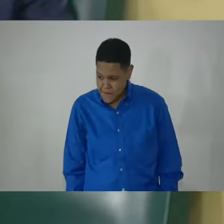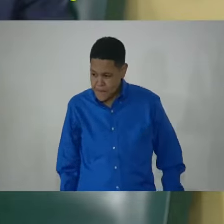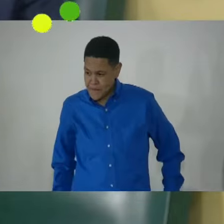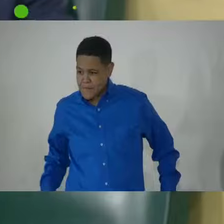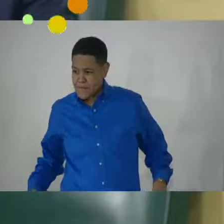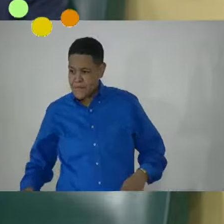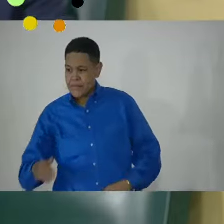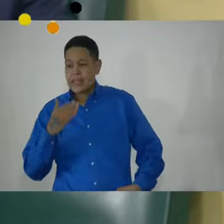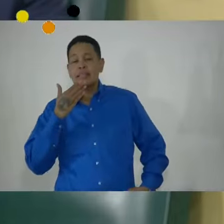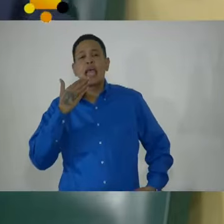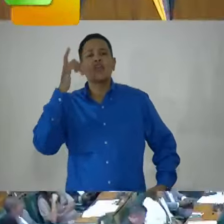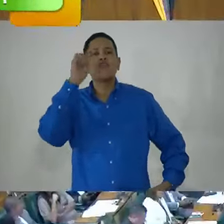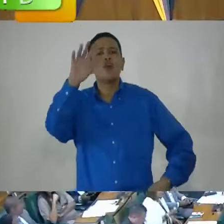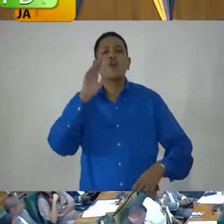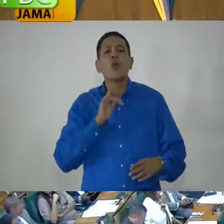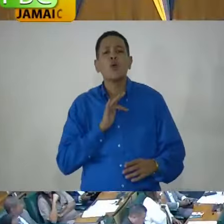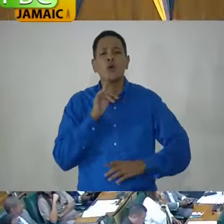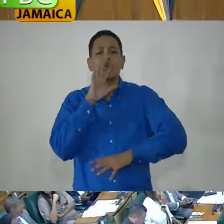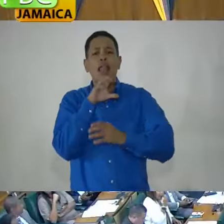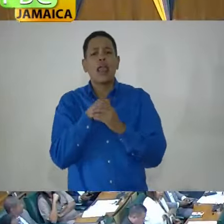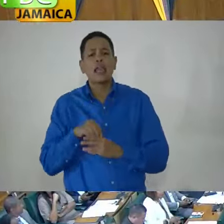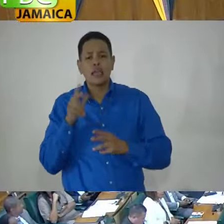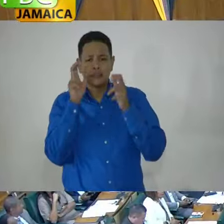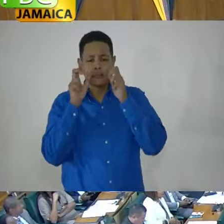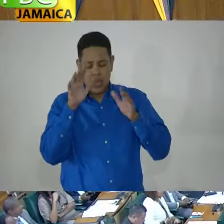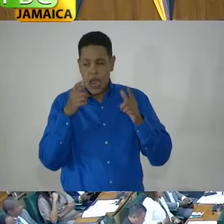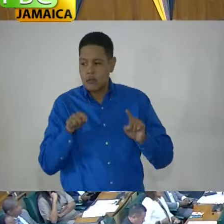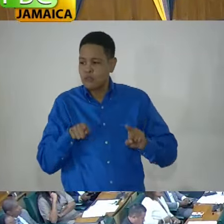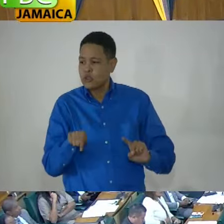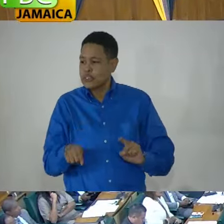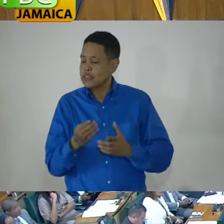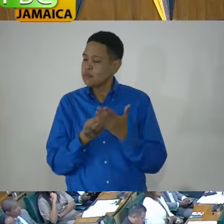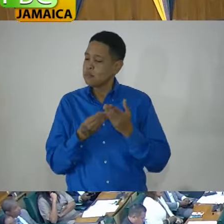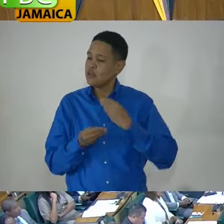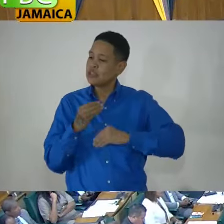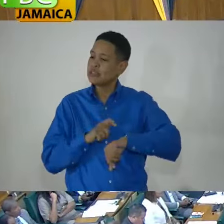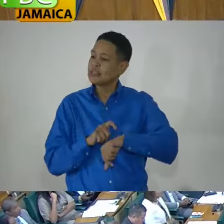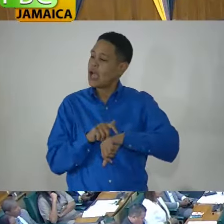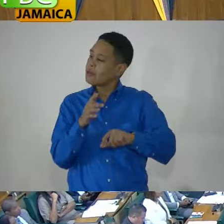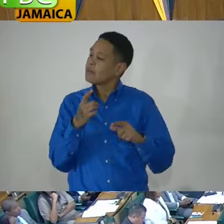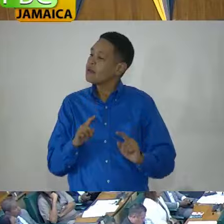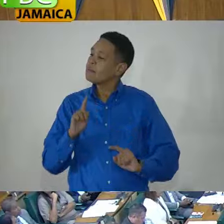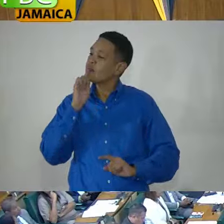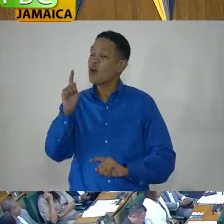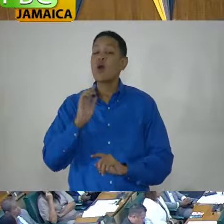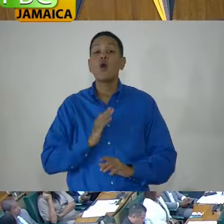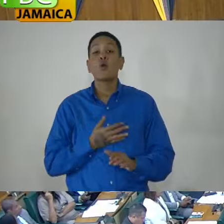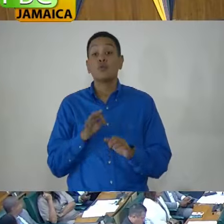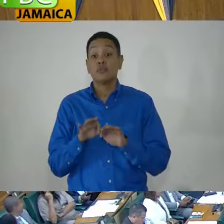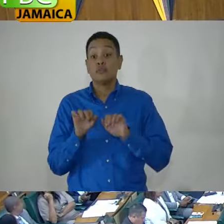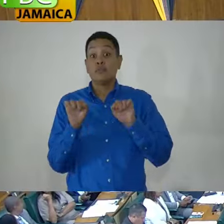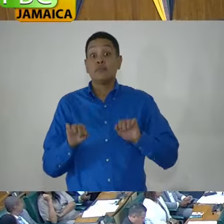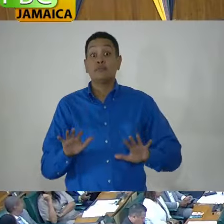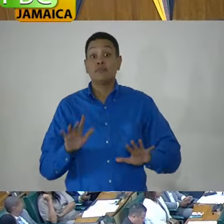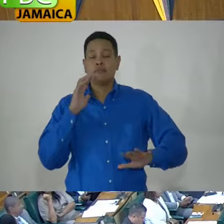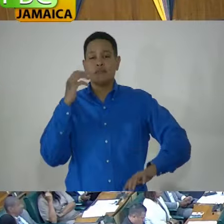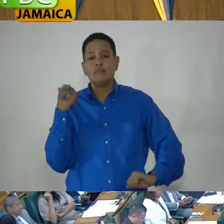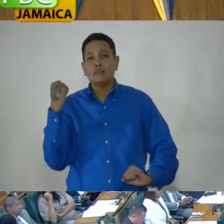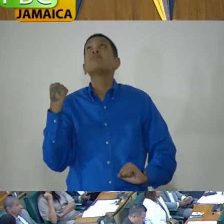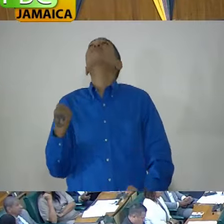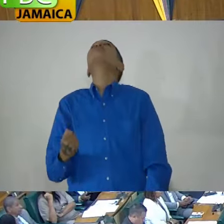Thank you for your significant engagement during this budget period. Our democracy is stronger for